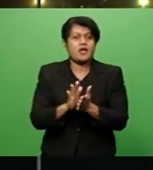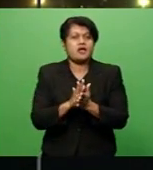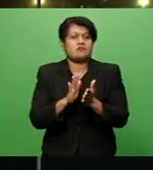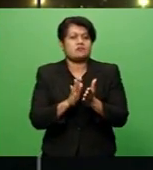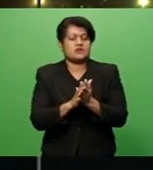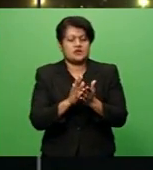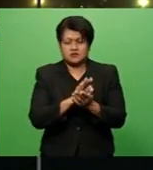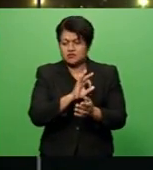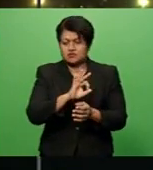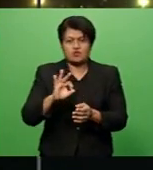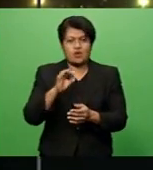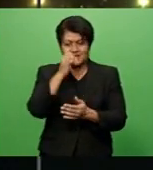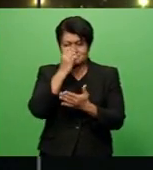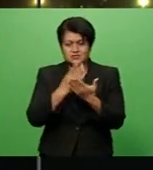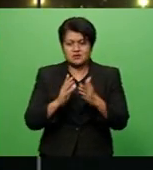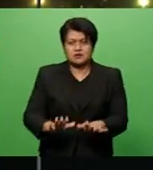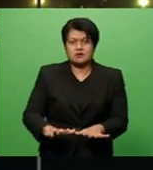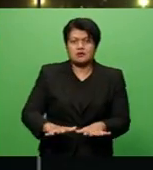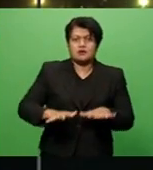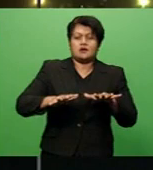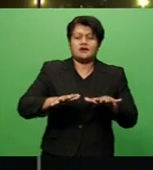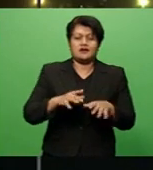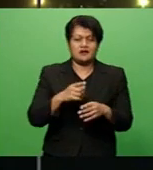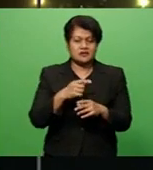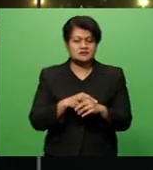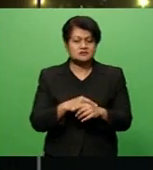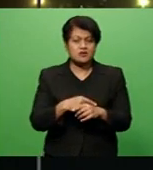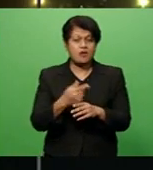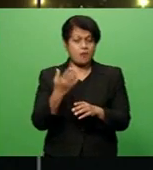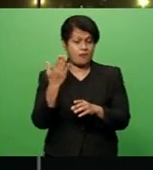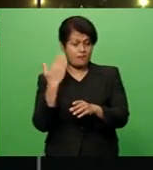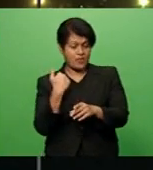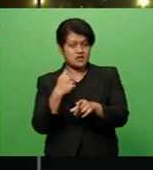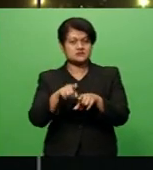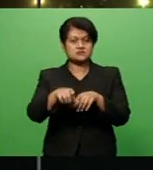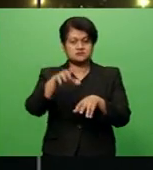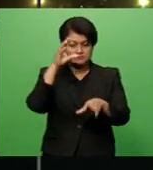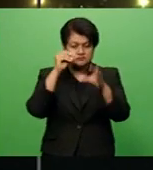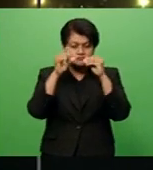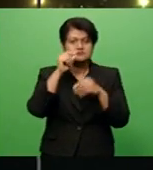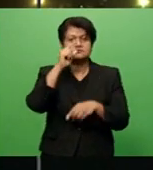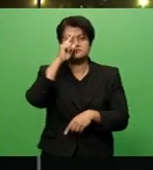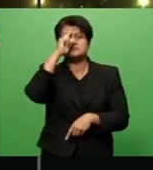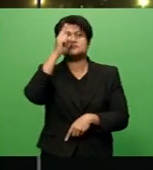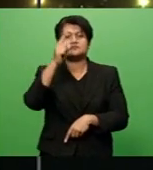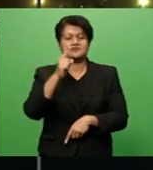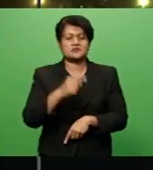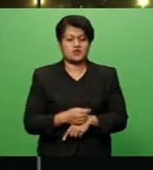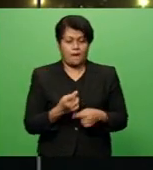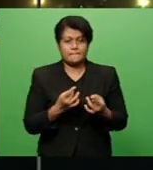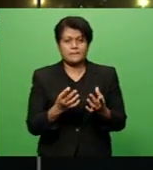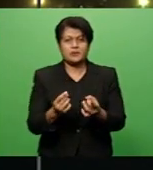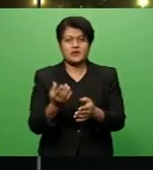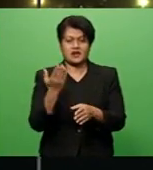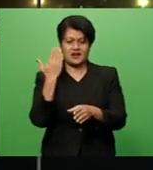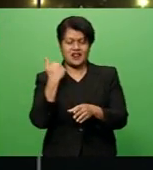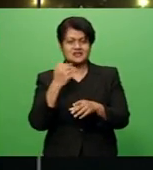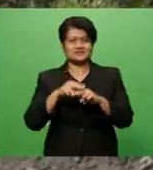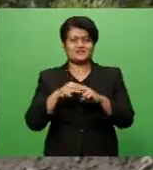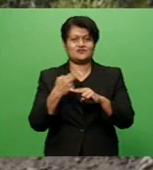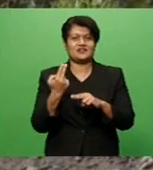major flooding this time around. With lessons learned from the past, many of these families were prepared by last Friday. Felipe Naicaso has